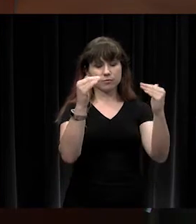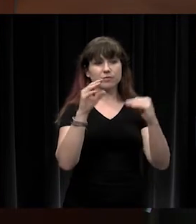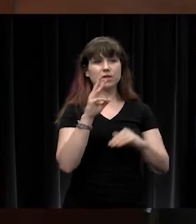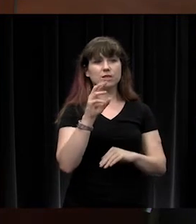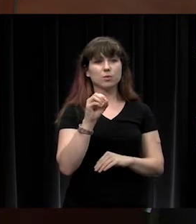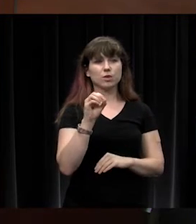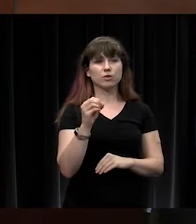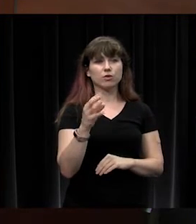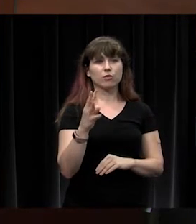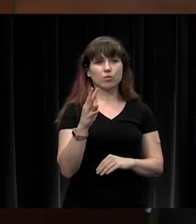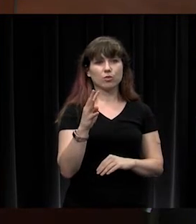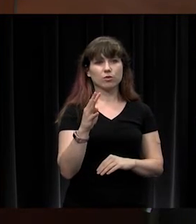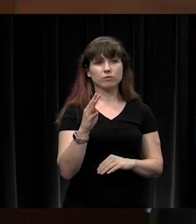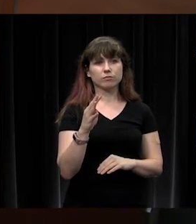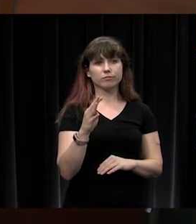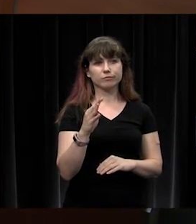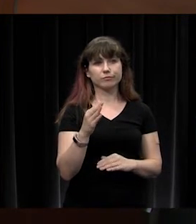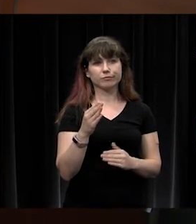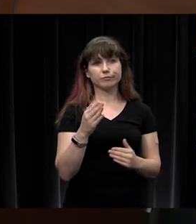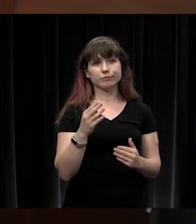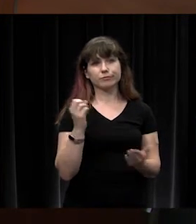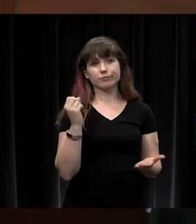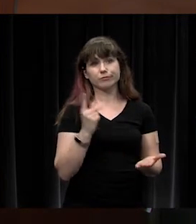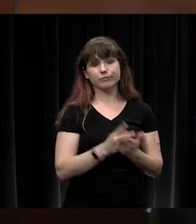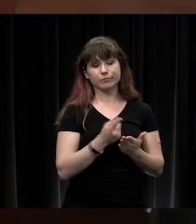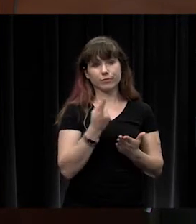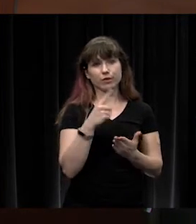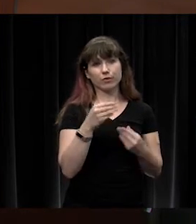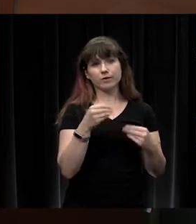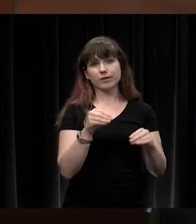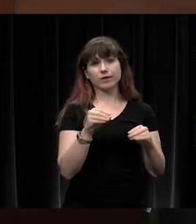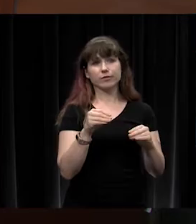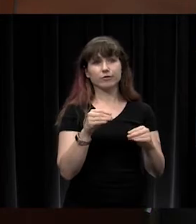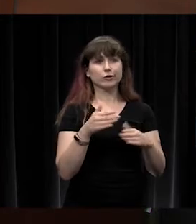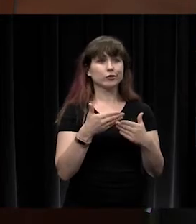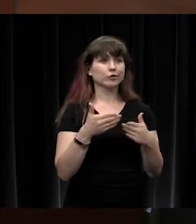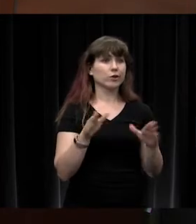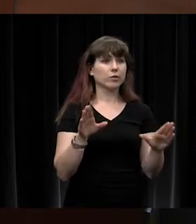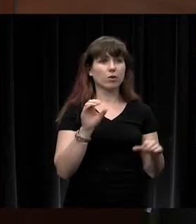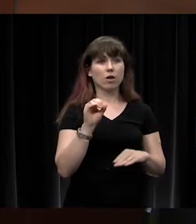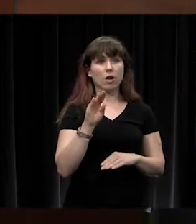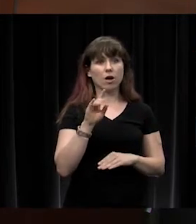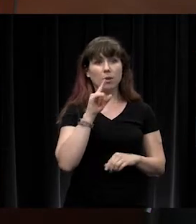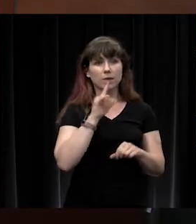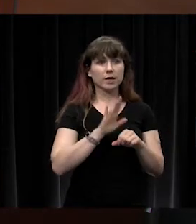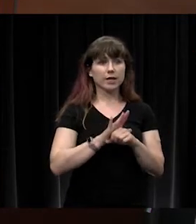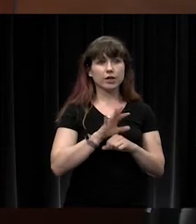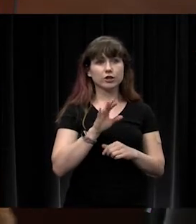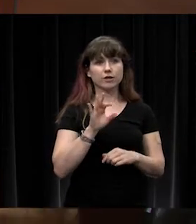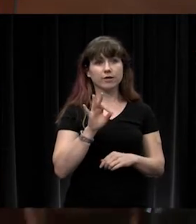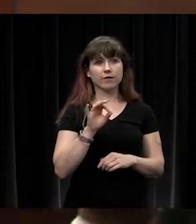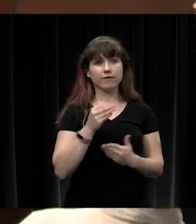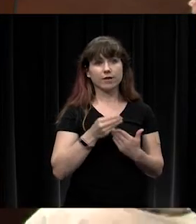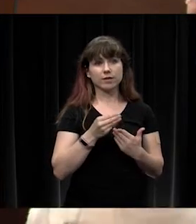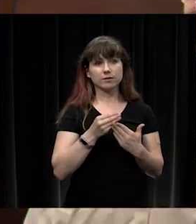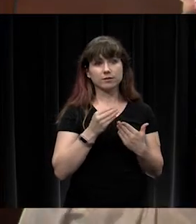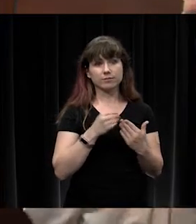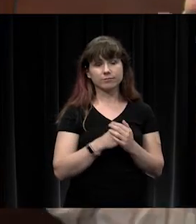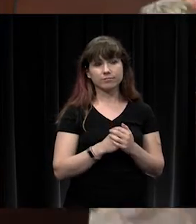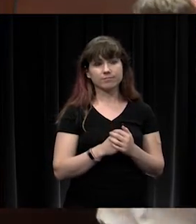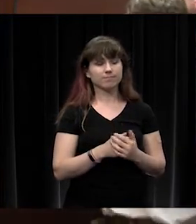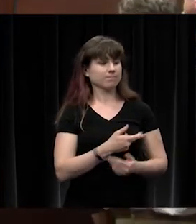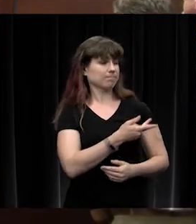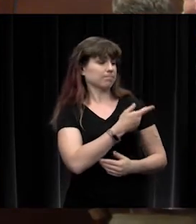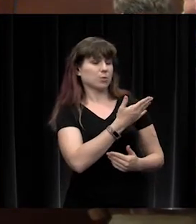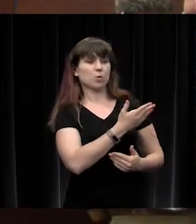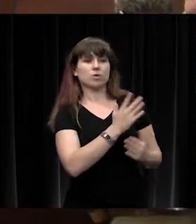6.04, authorization for sale of general obligation funds. Mr. Hutchison and Dustin Avey are going to come up and talk to us a